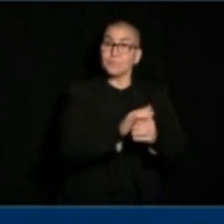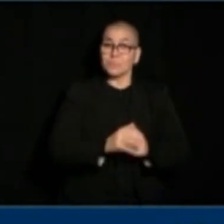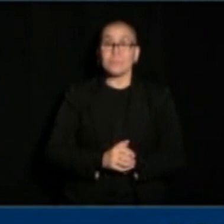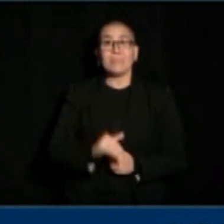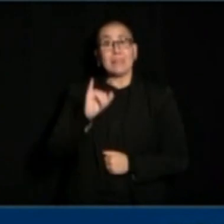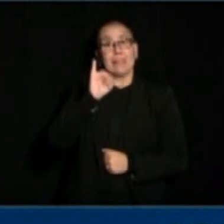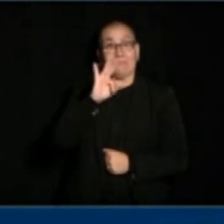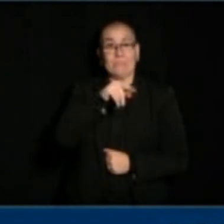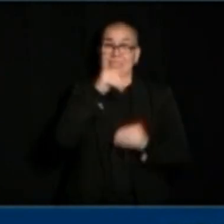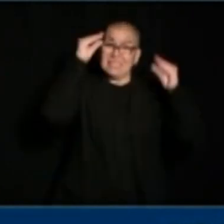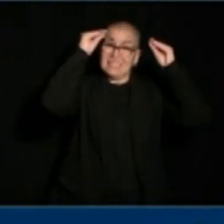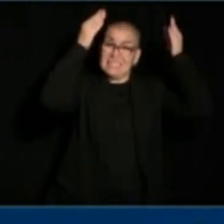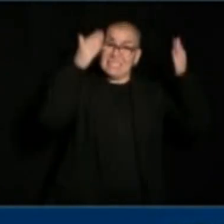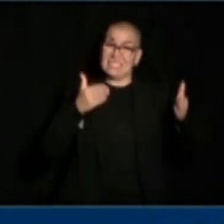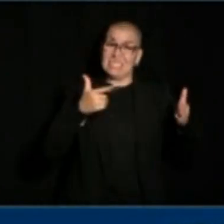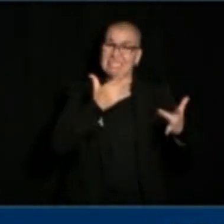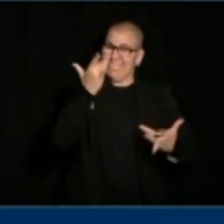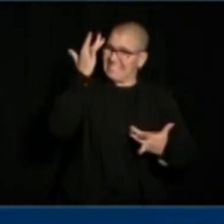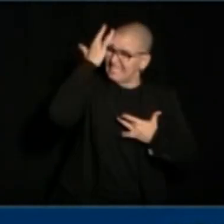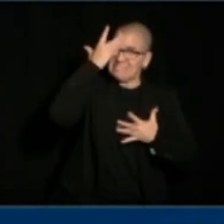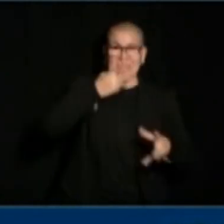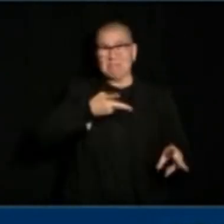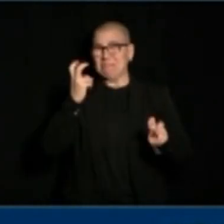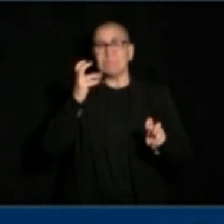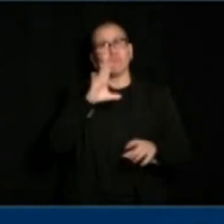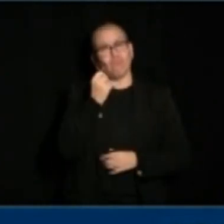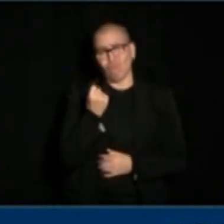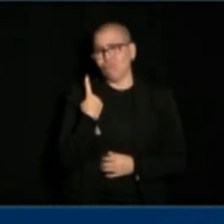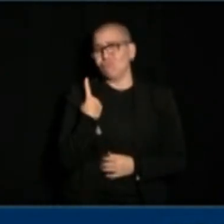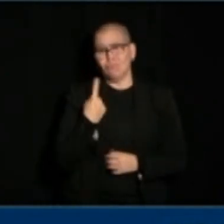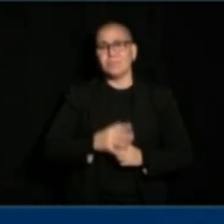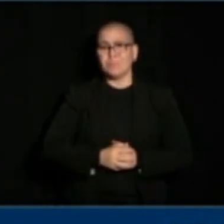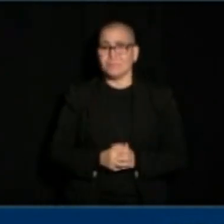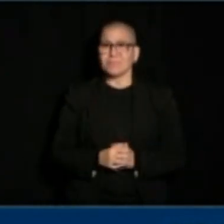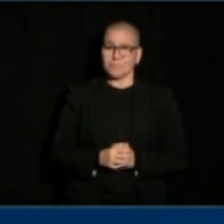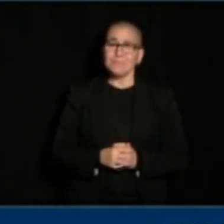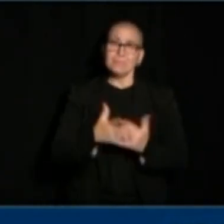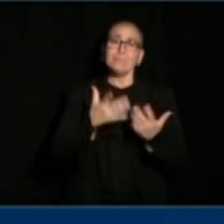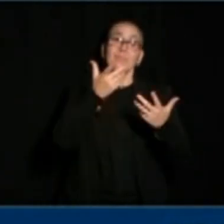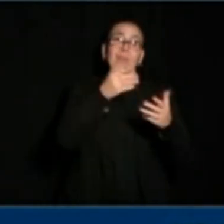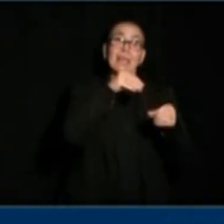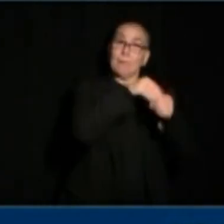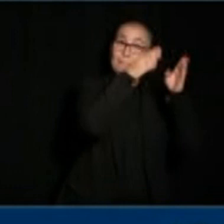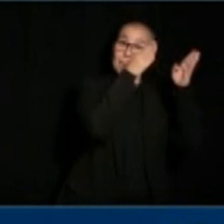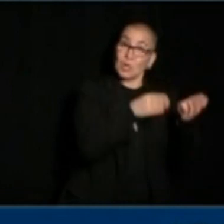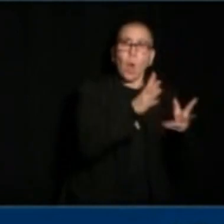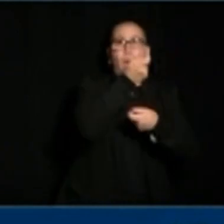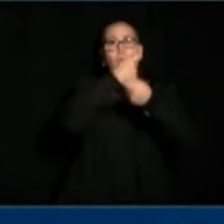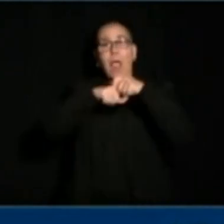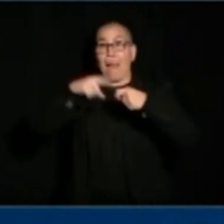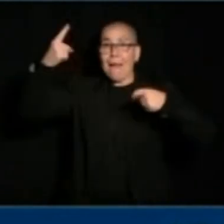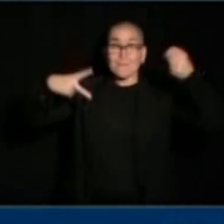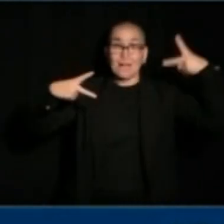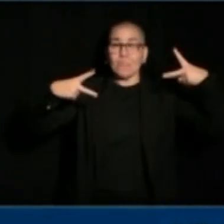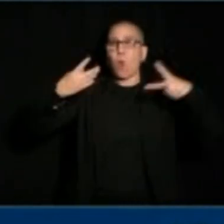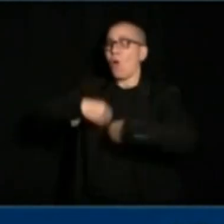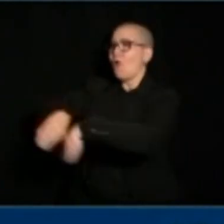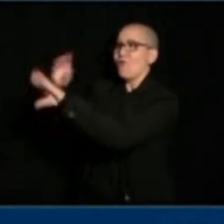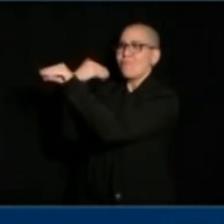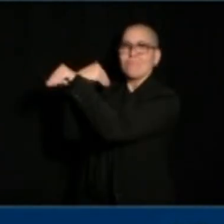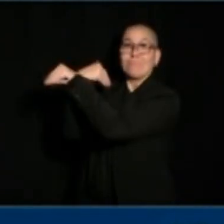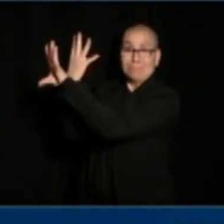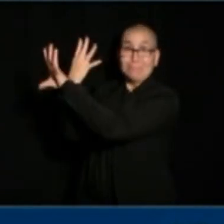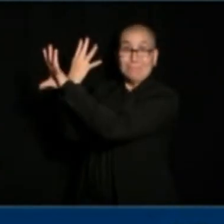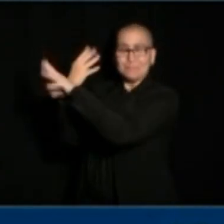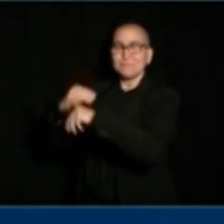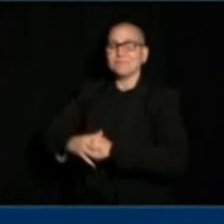sick because we have community spread. So we need to stay in that distant learning place, or a hybrid model, or